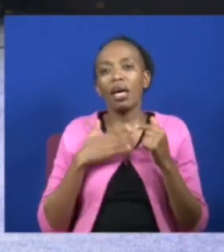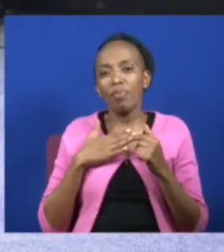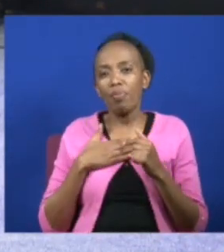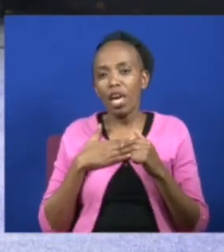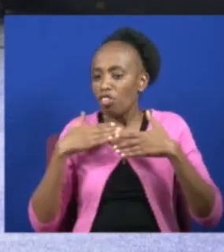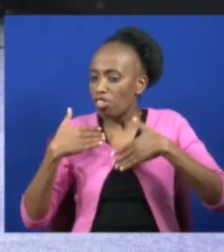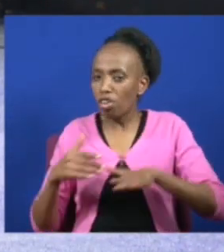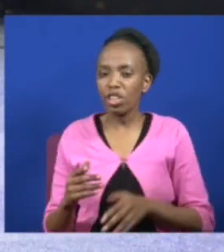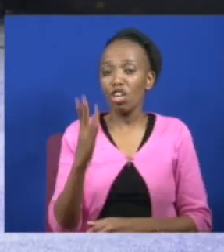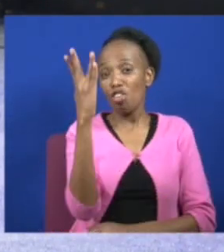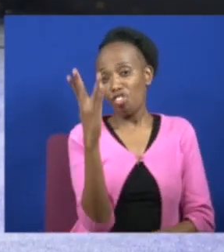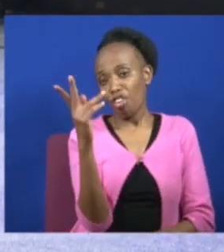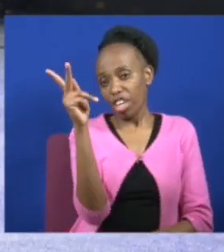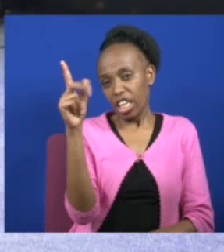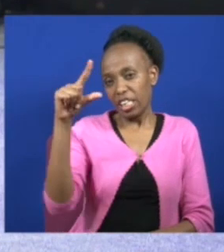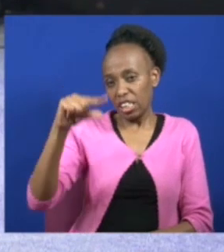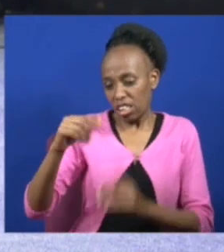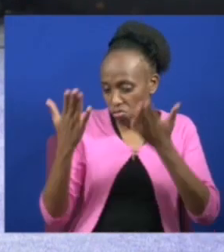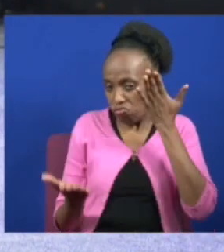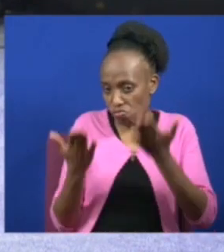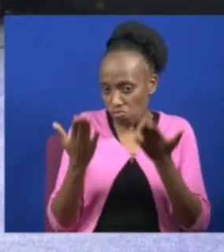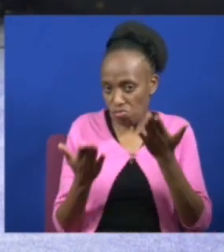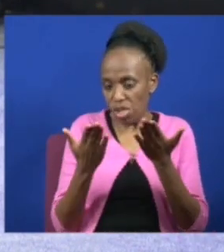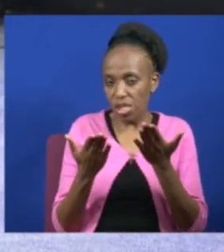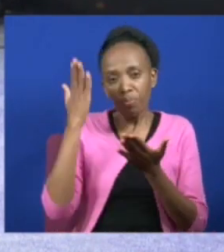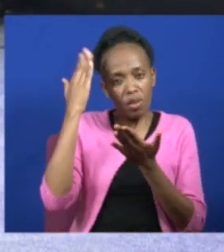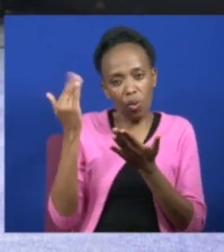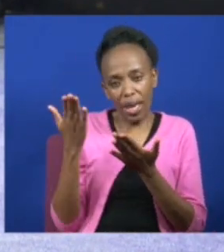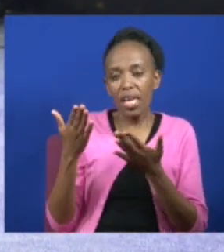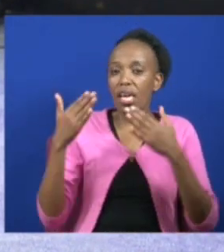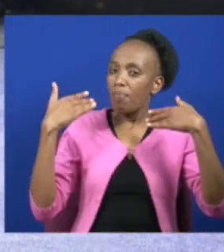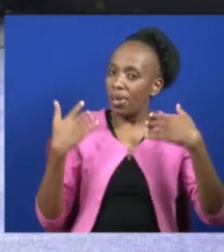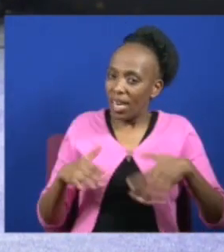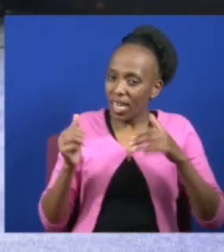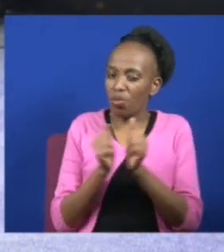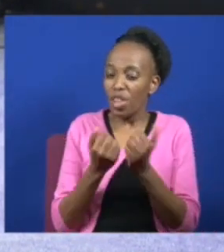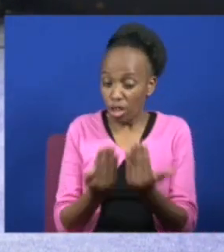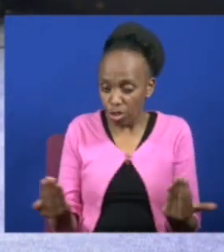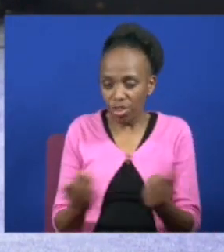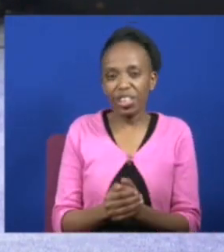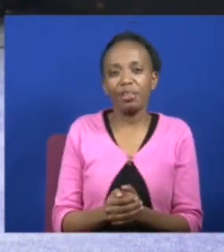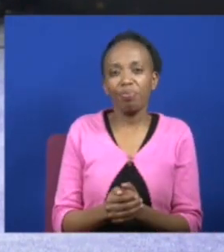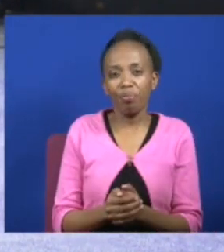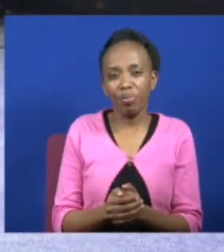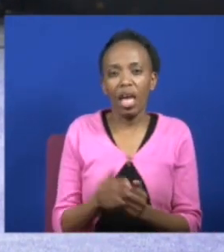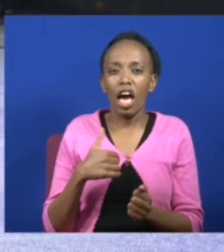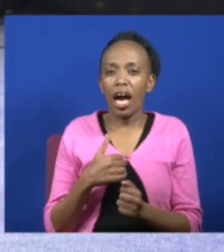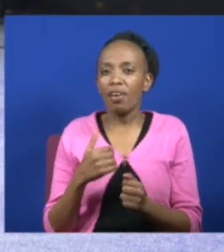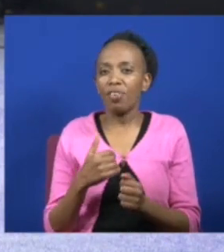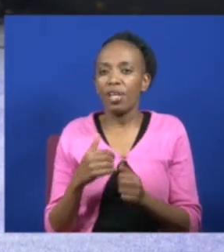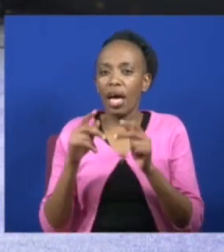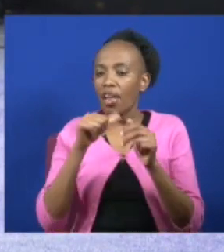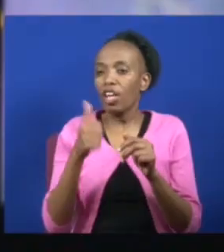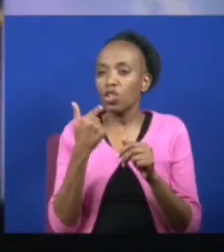lost 4 kilograms of weight because of playing with the children. They are those